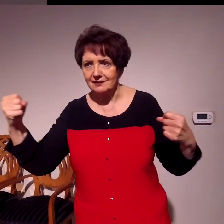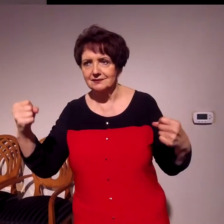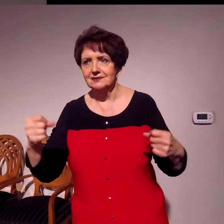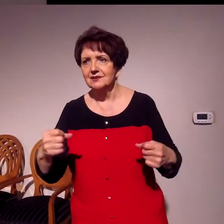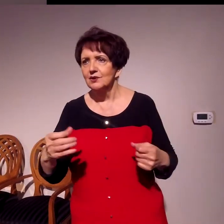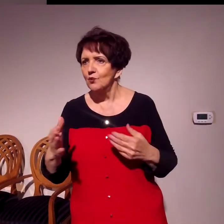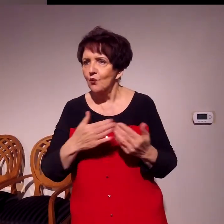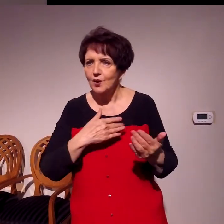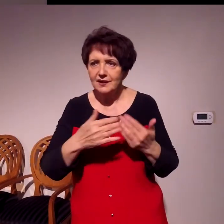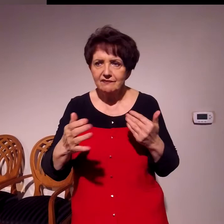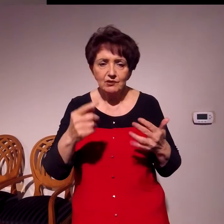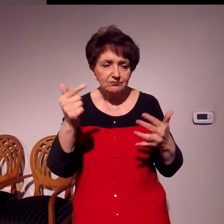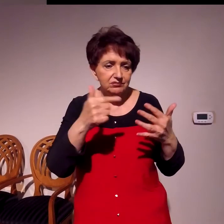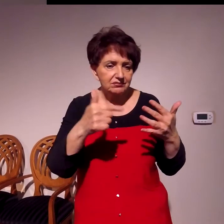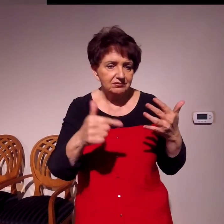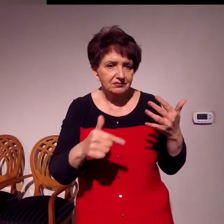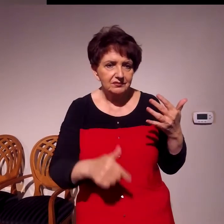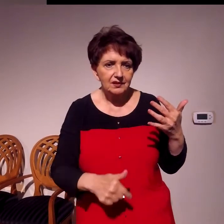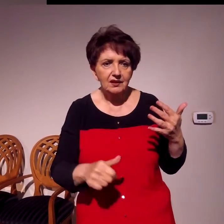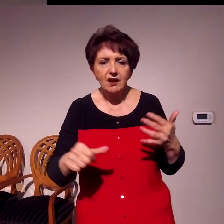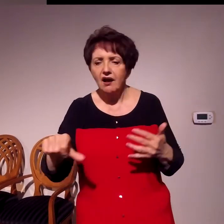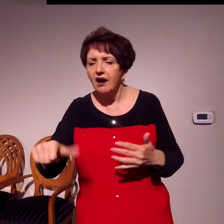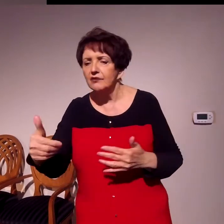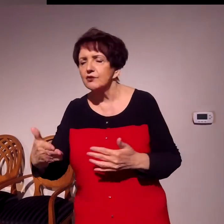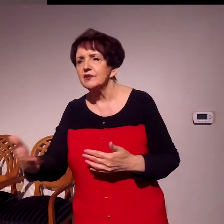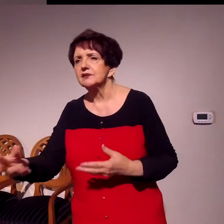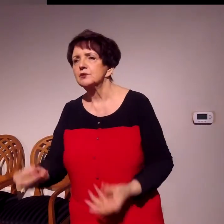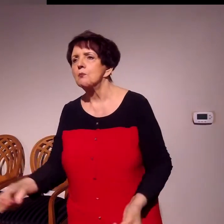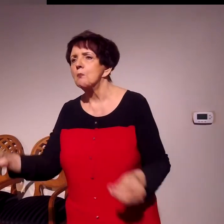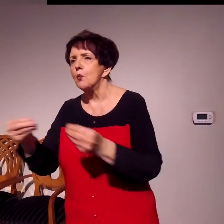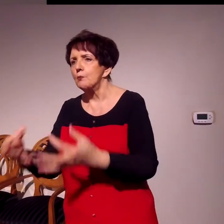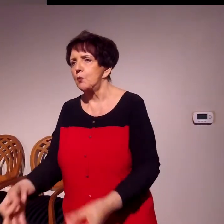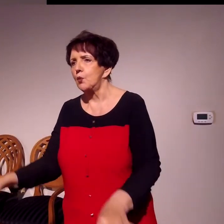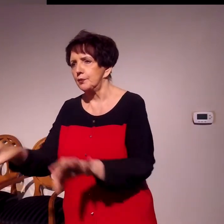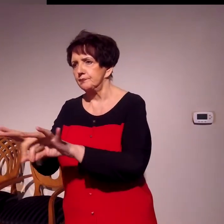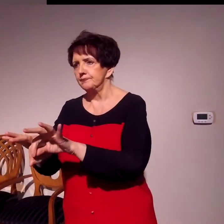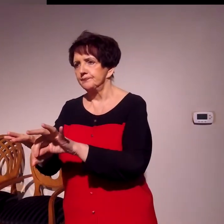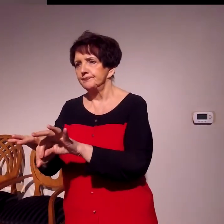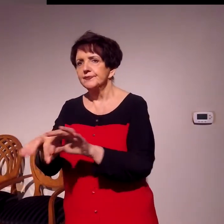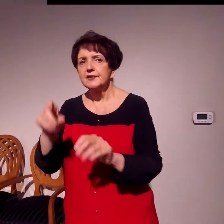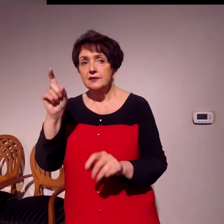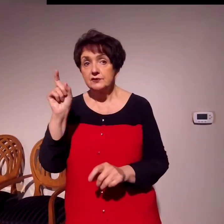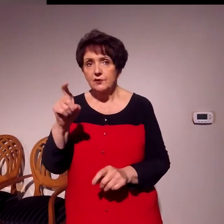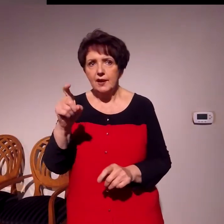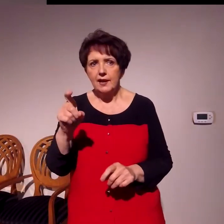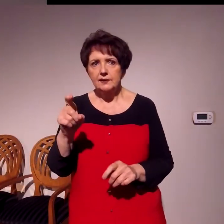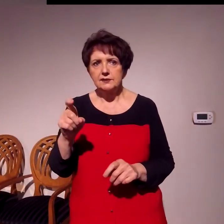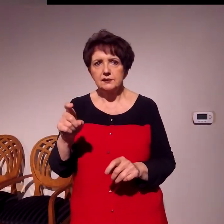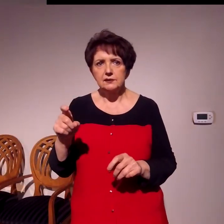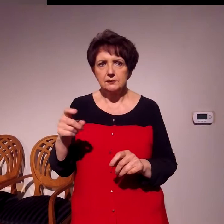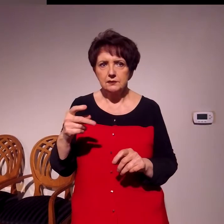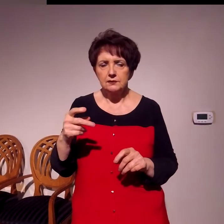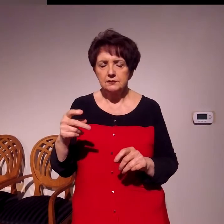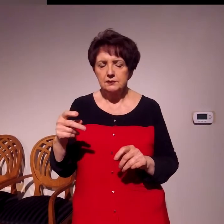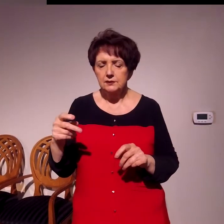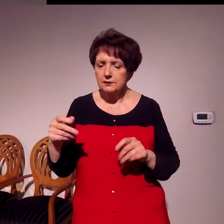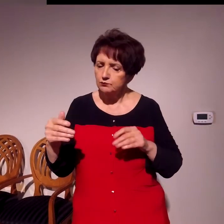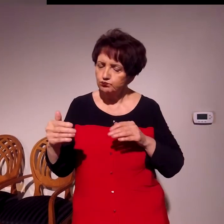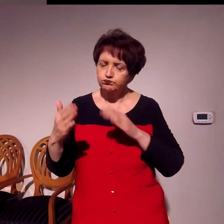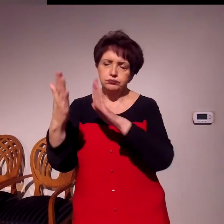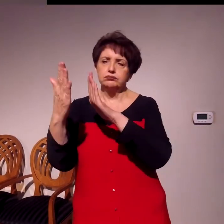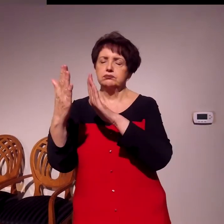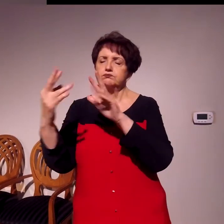is, because other things are more important. So I've had to look bold-faced,